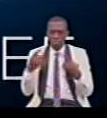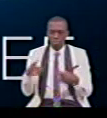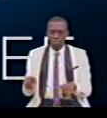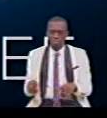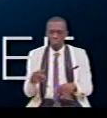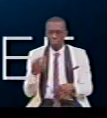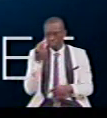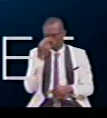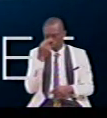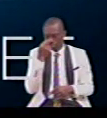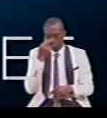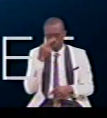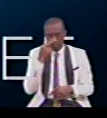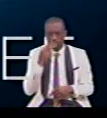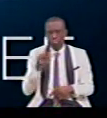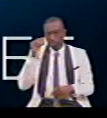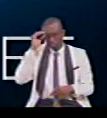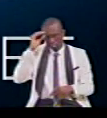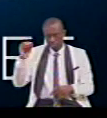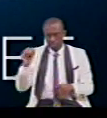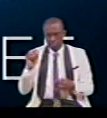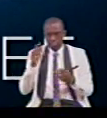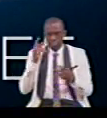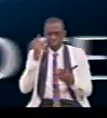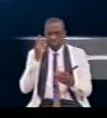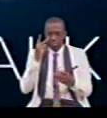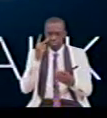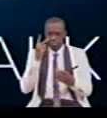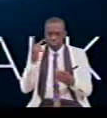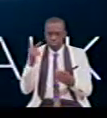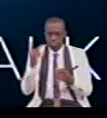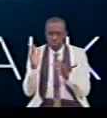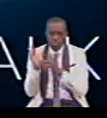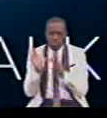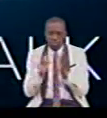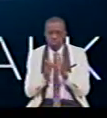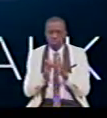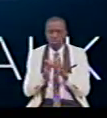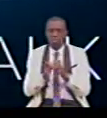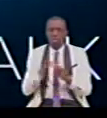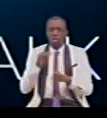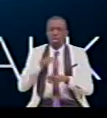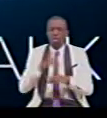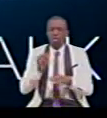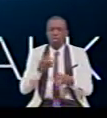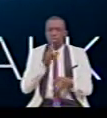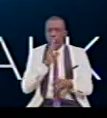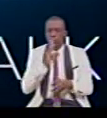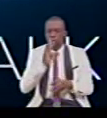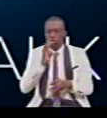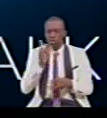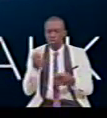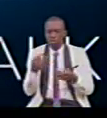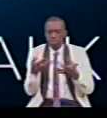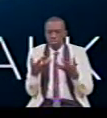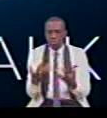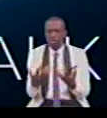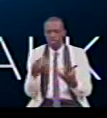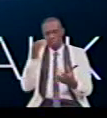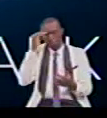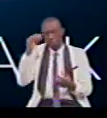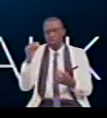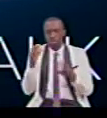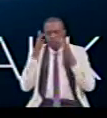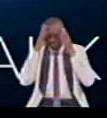use encountered Jesus his blindness was over at the pool of Bethesda the crippled man encountered Jesus